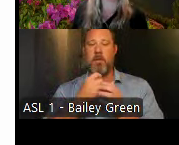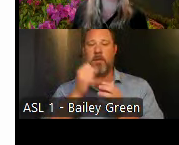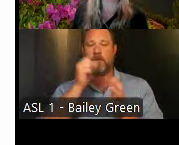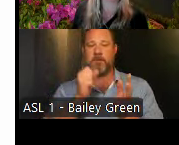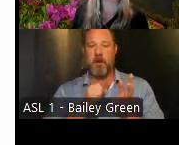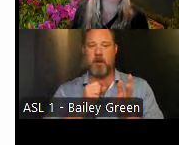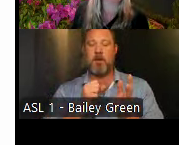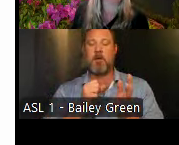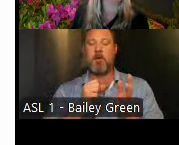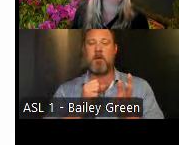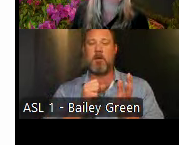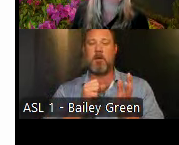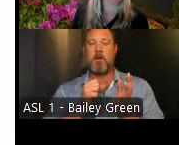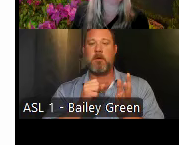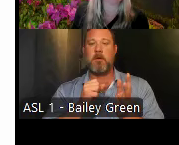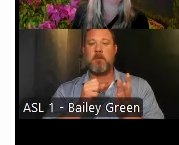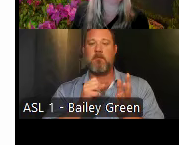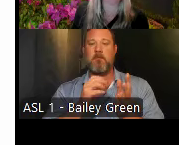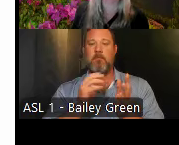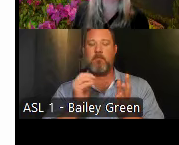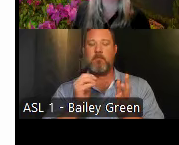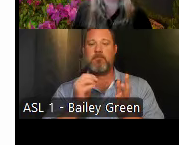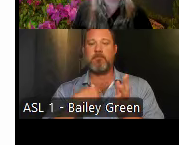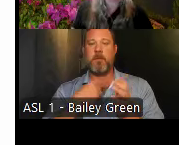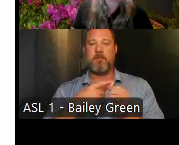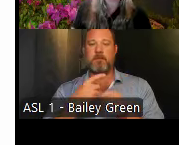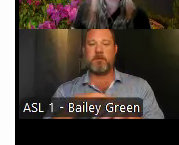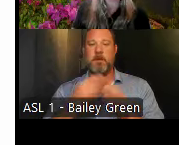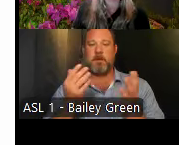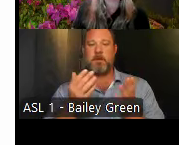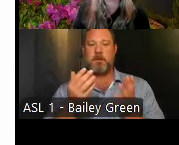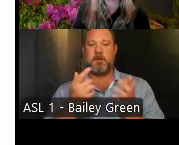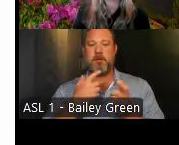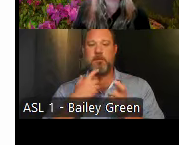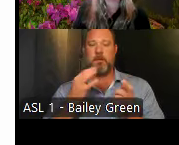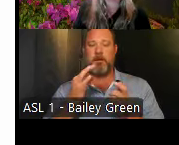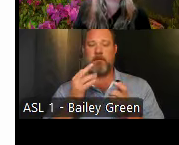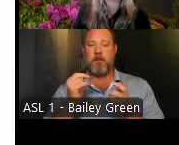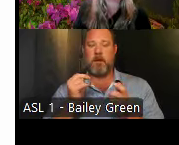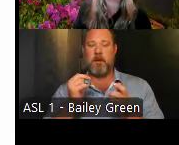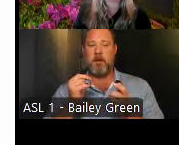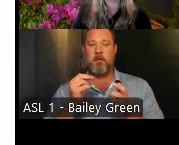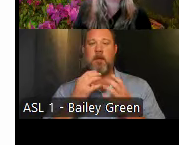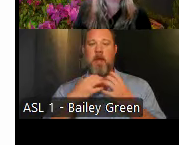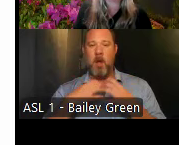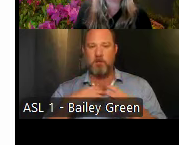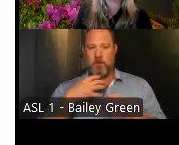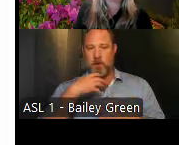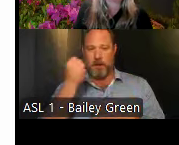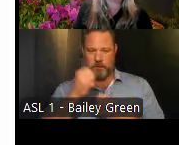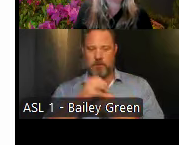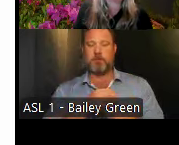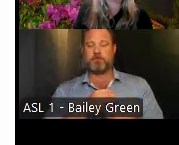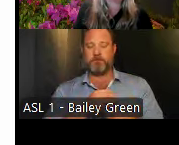and it's my first time here. I'm a big fan of the Council on Aging